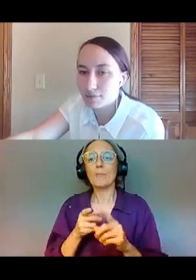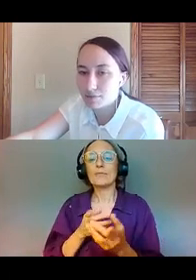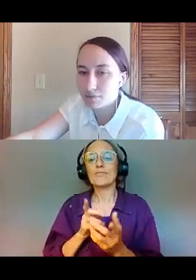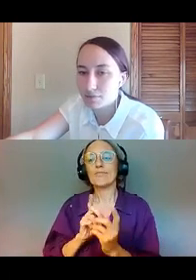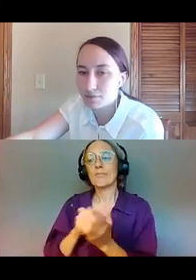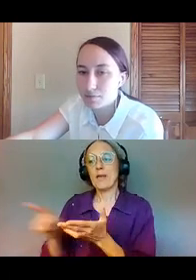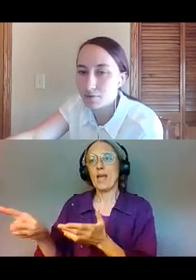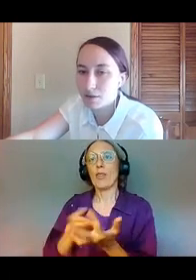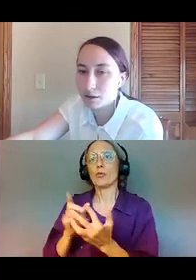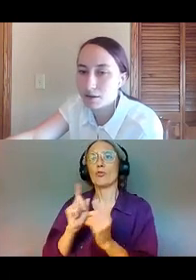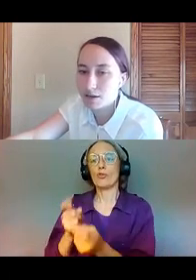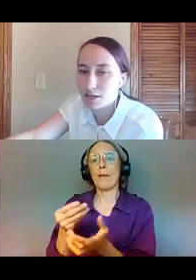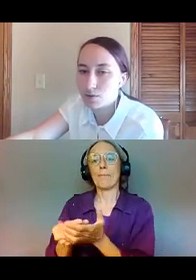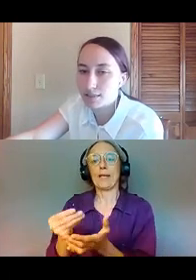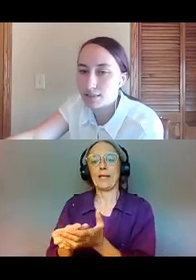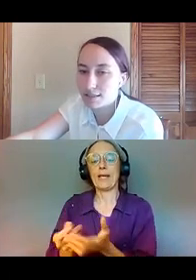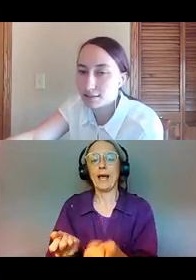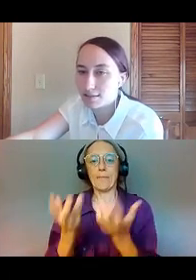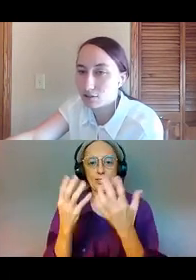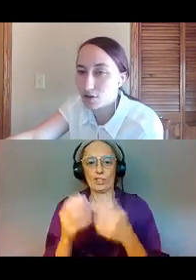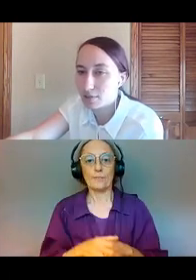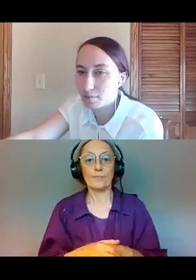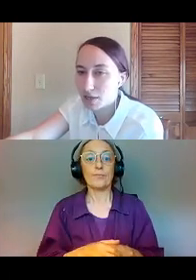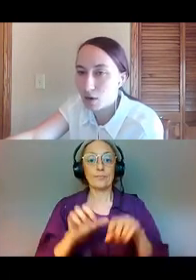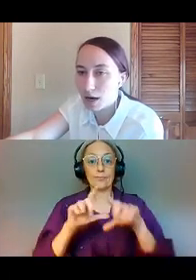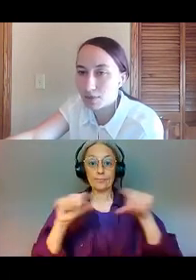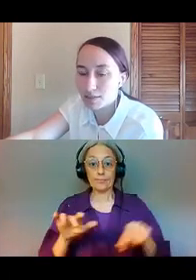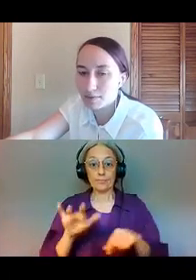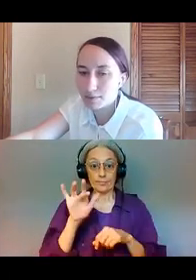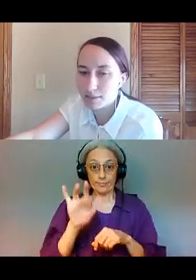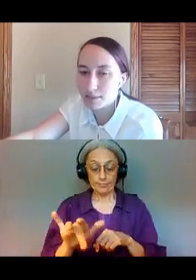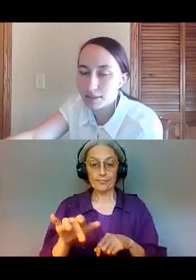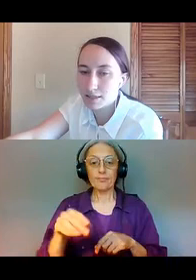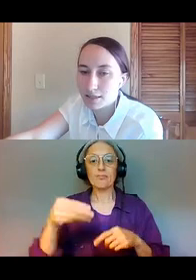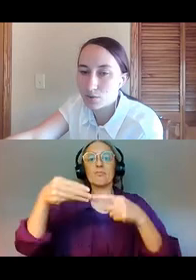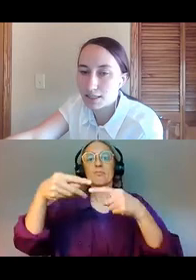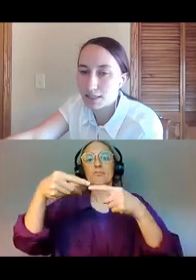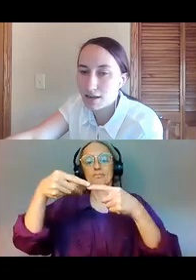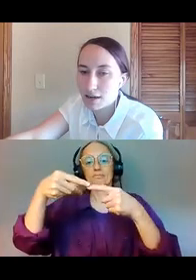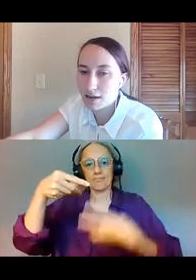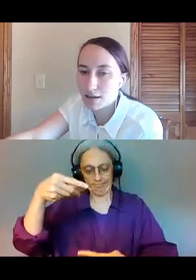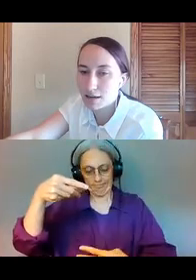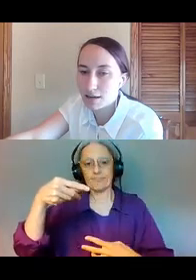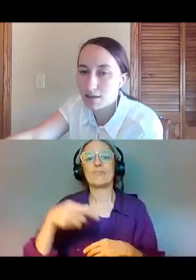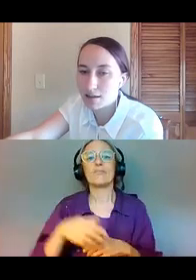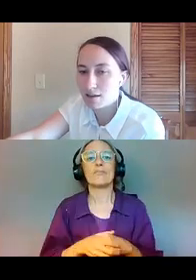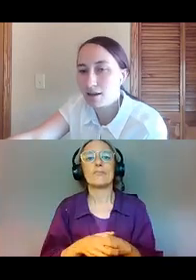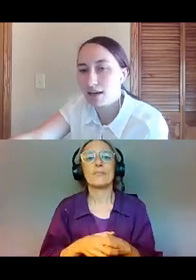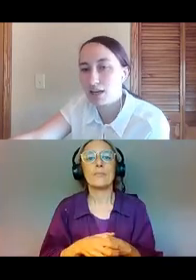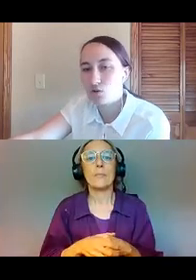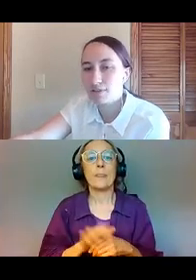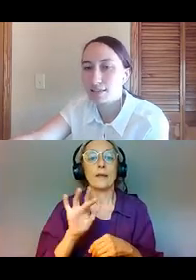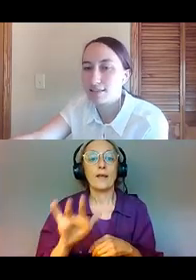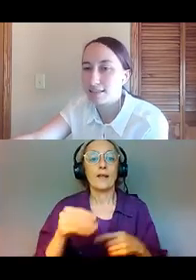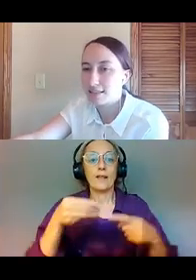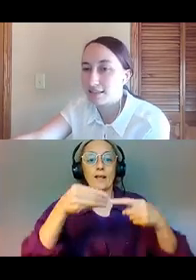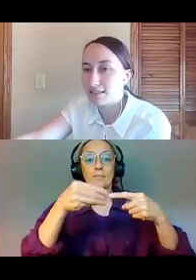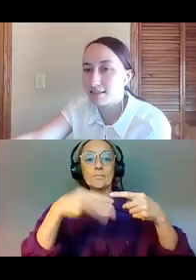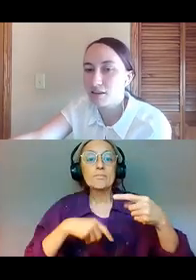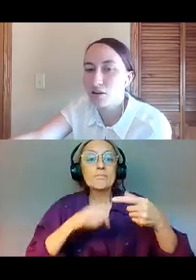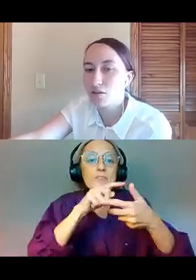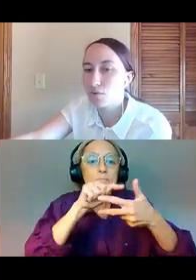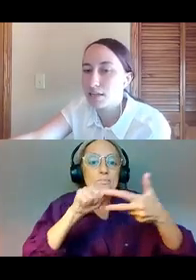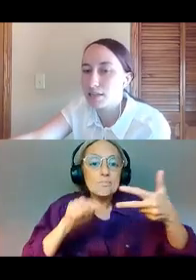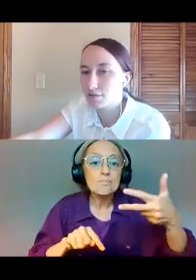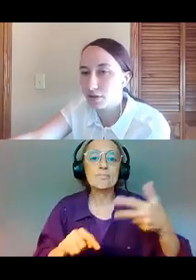cell, and you will see there's the drop-down menu option, and you will click on it, and you will see